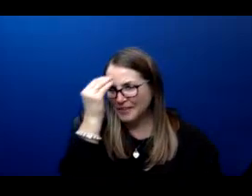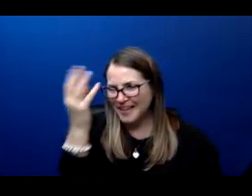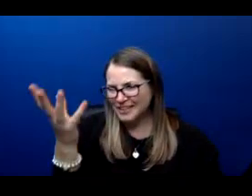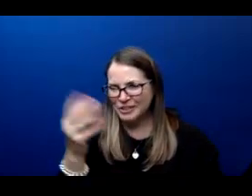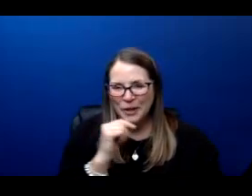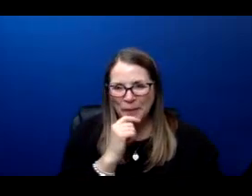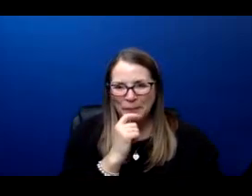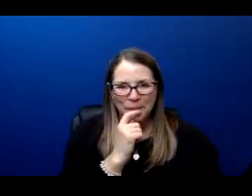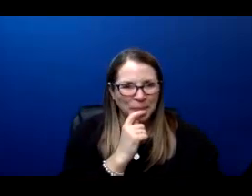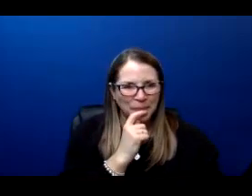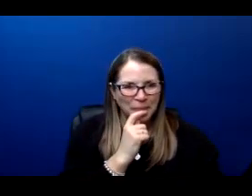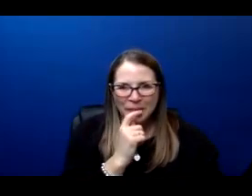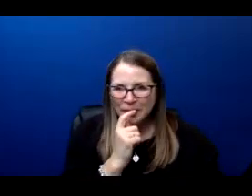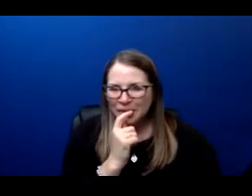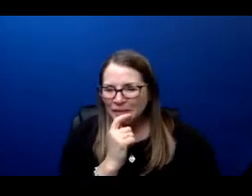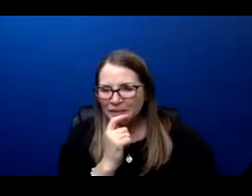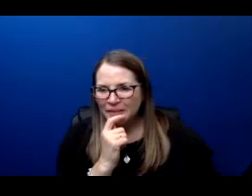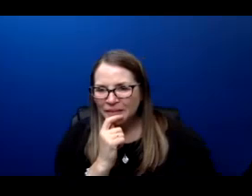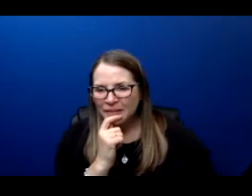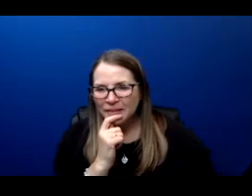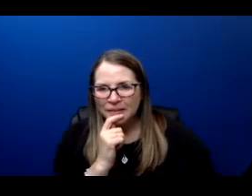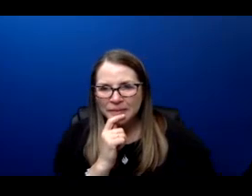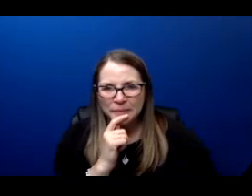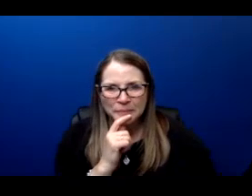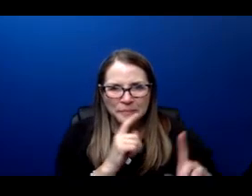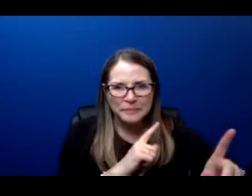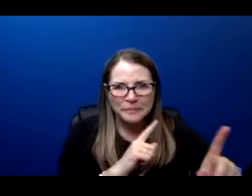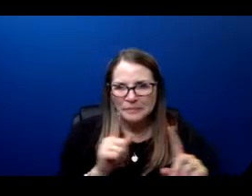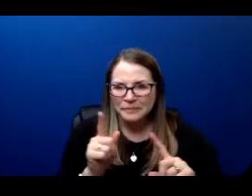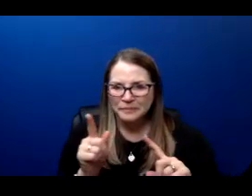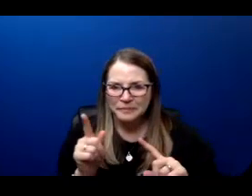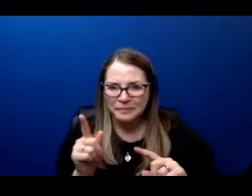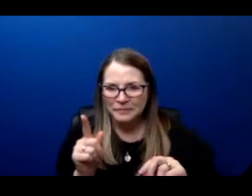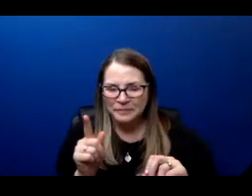you. And Mr. one other comment. Yes.